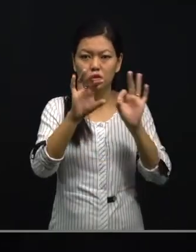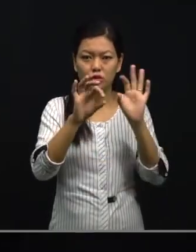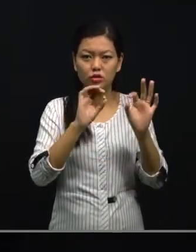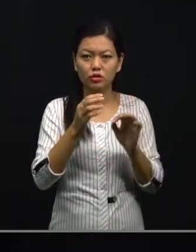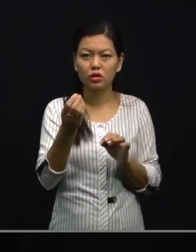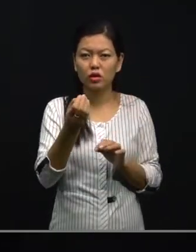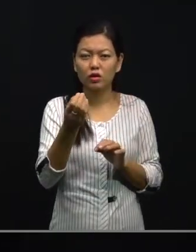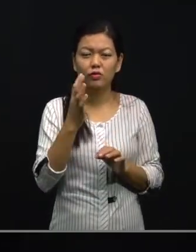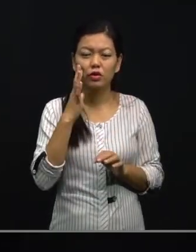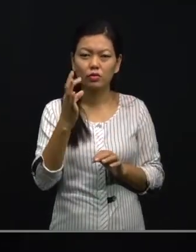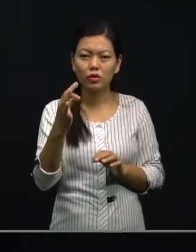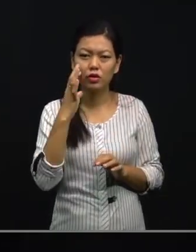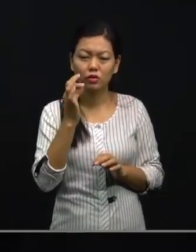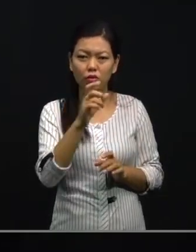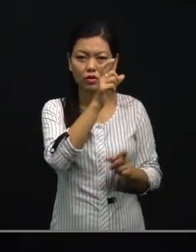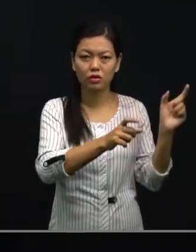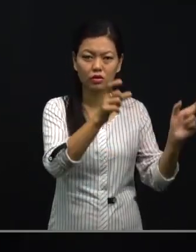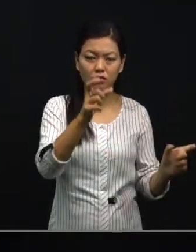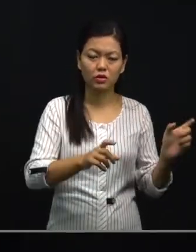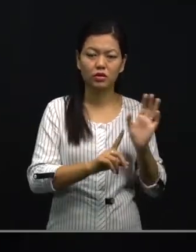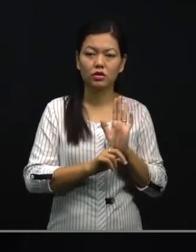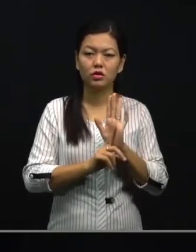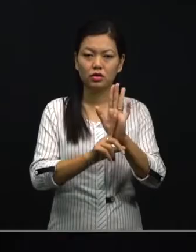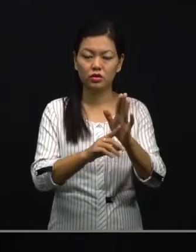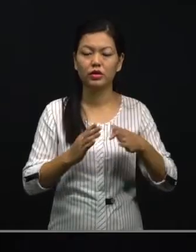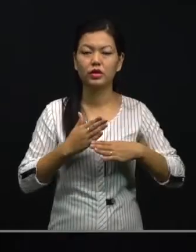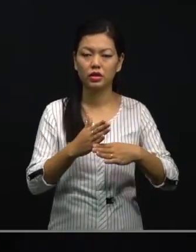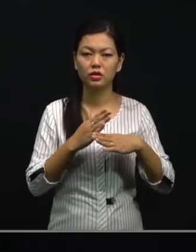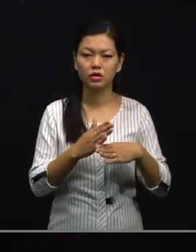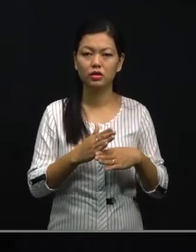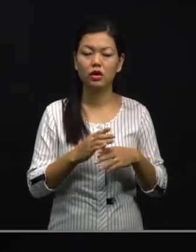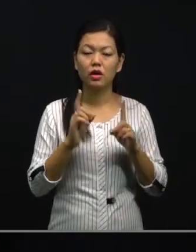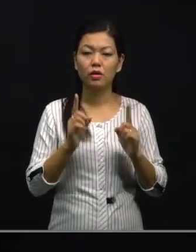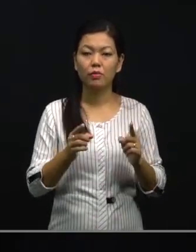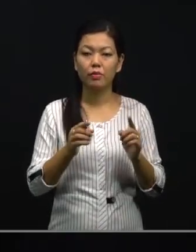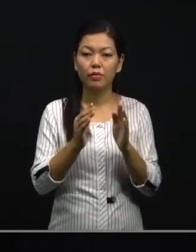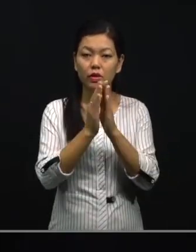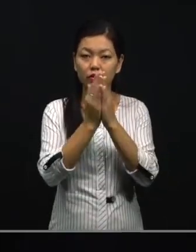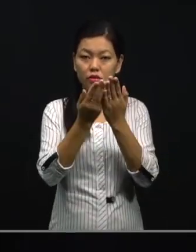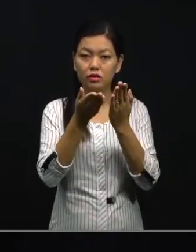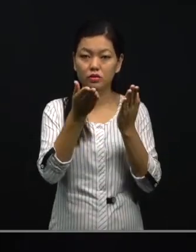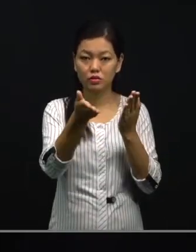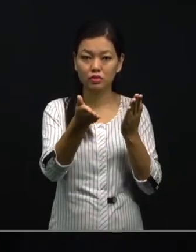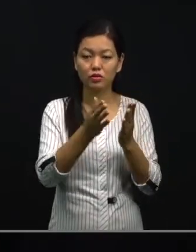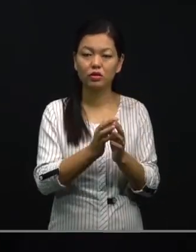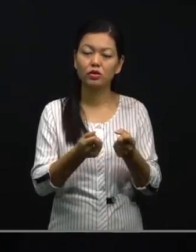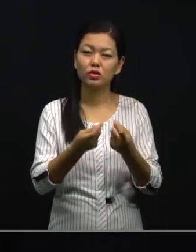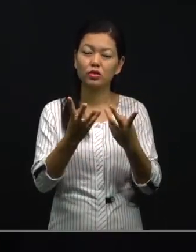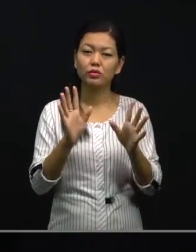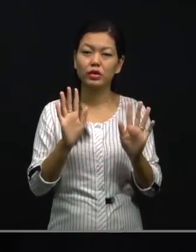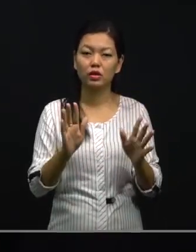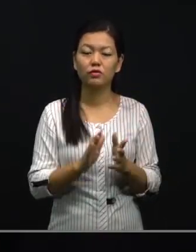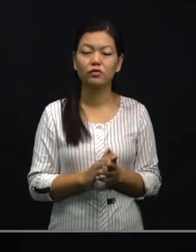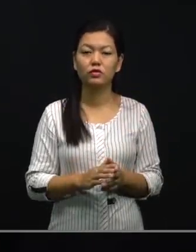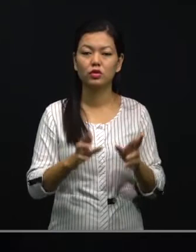of the important characters in the novel. And I hope you are able to put 2 and 2 together and also draw a little bit of